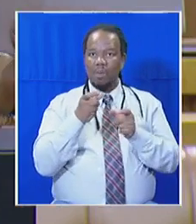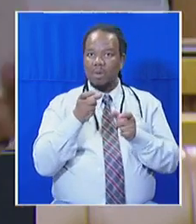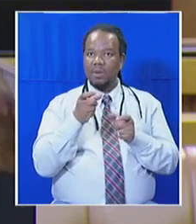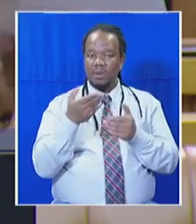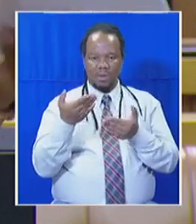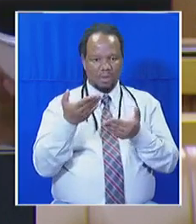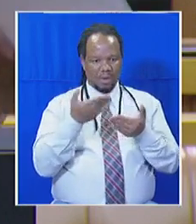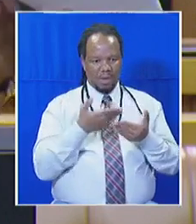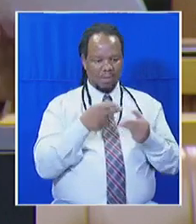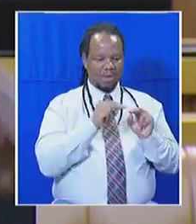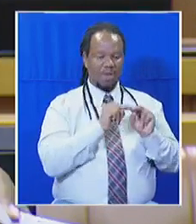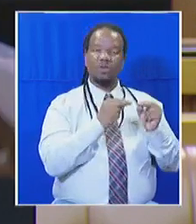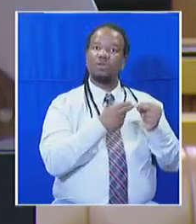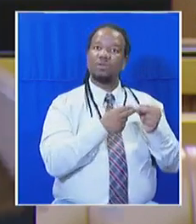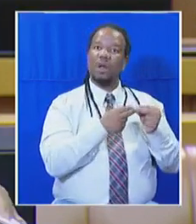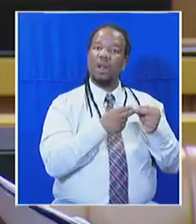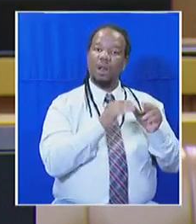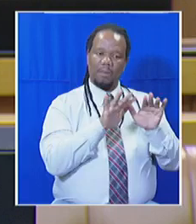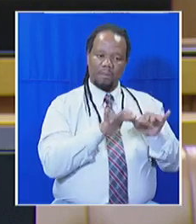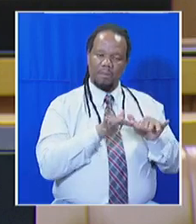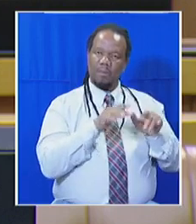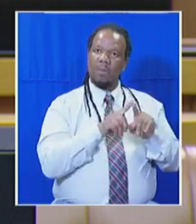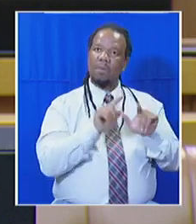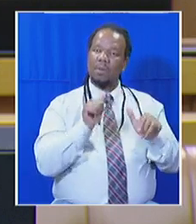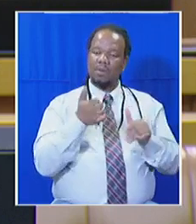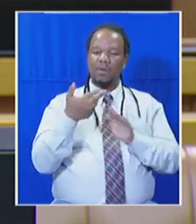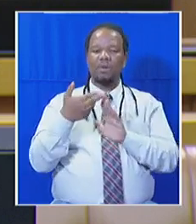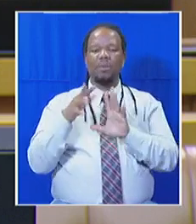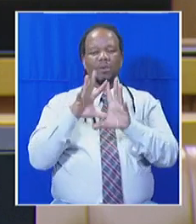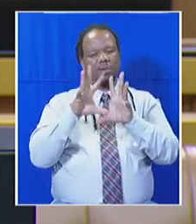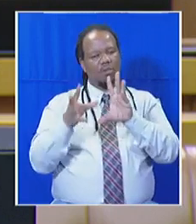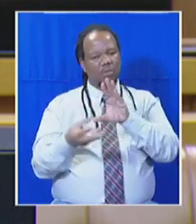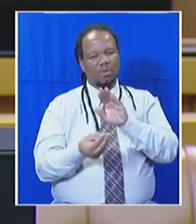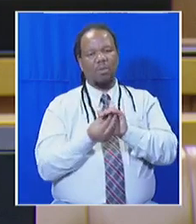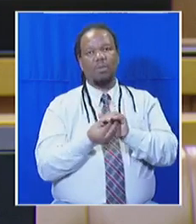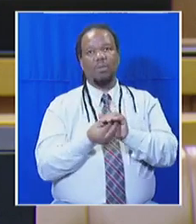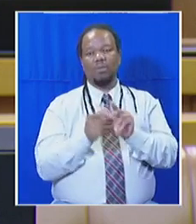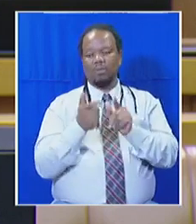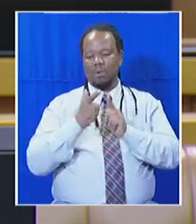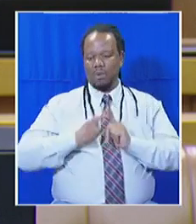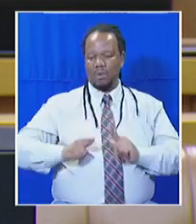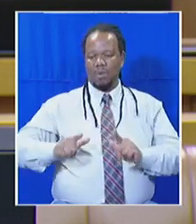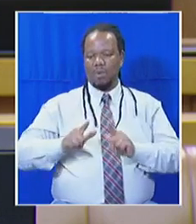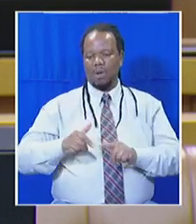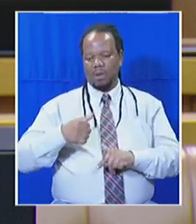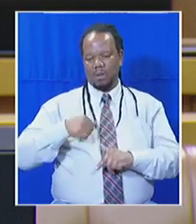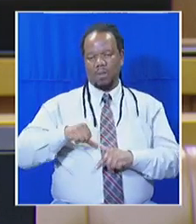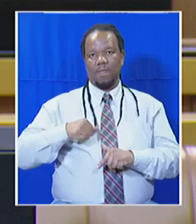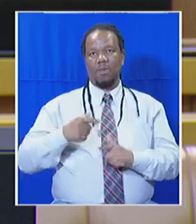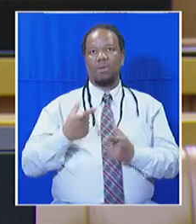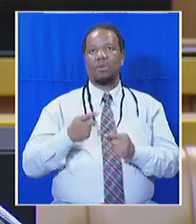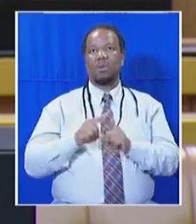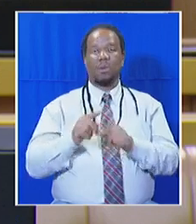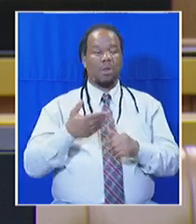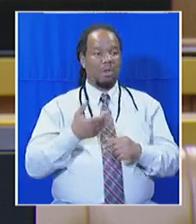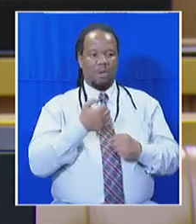Cabinet so that then you have a report that is inclusive of what local authorities have raised. It is not with